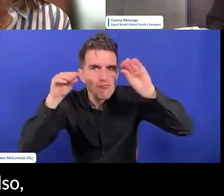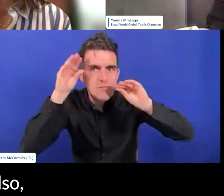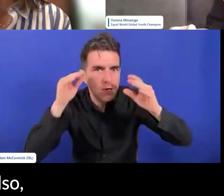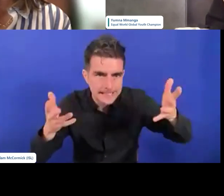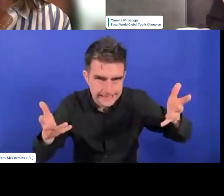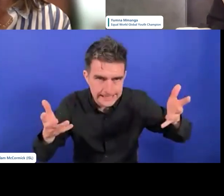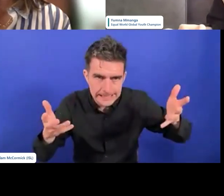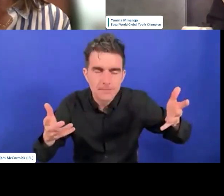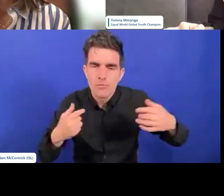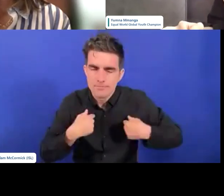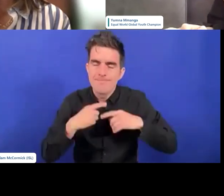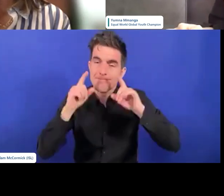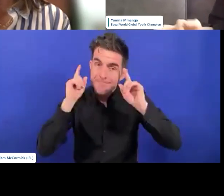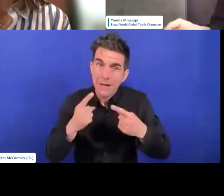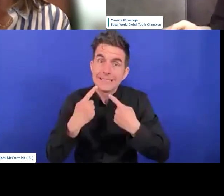But also,